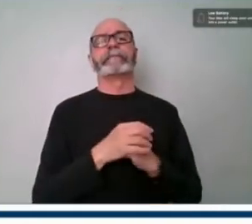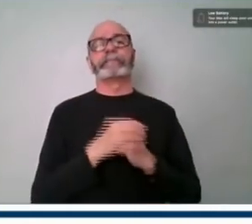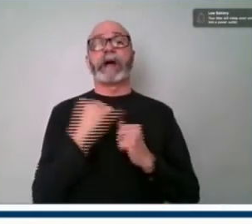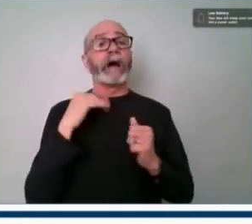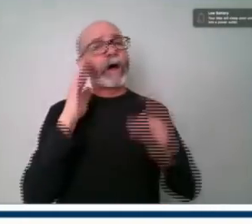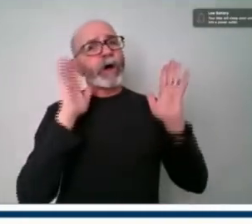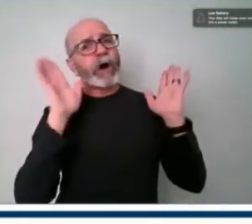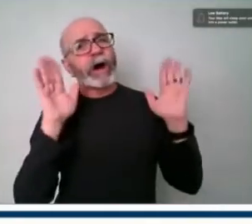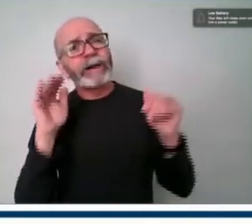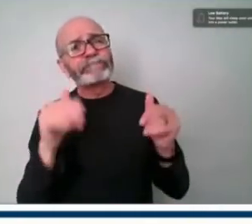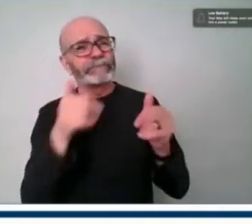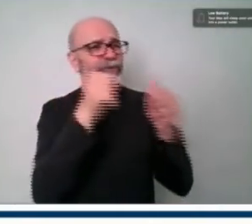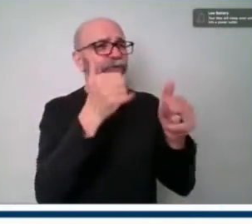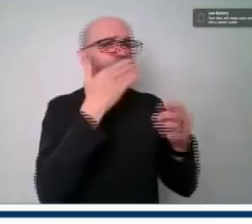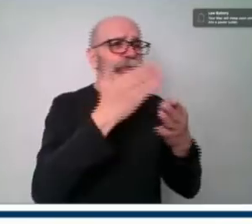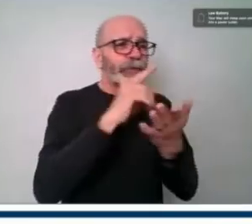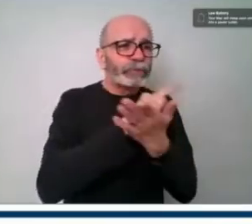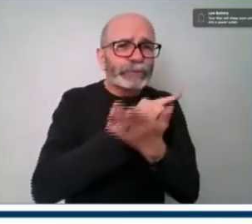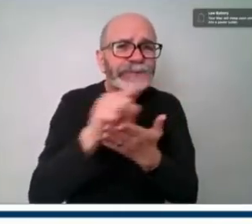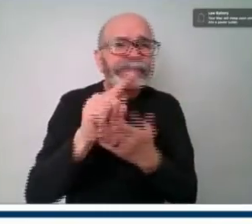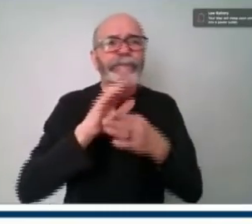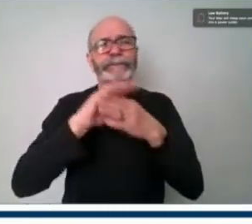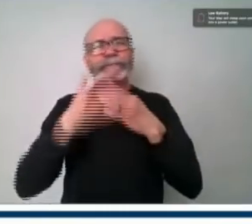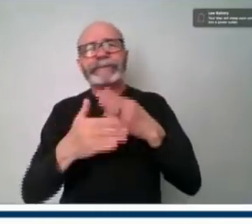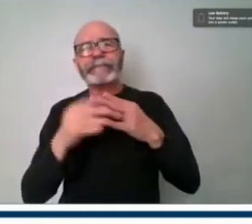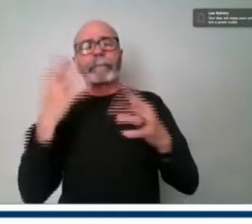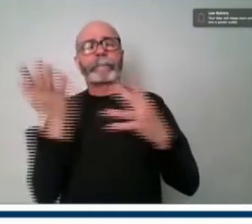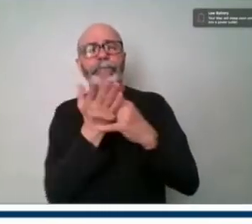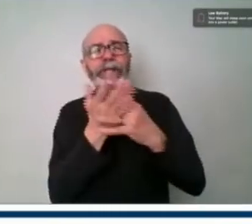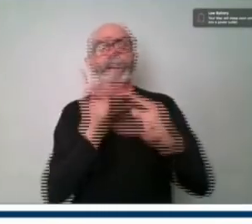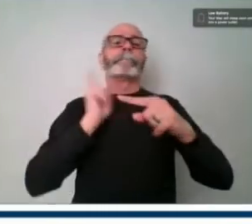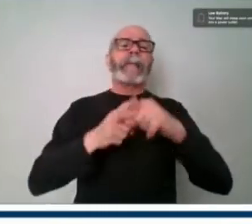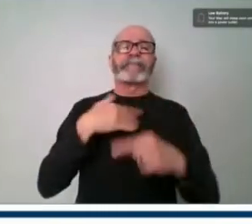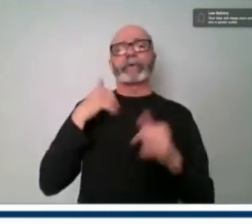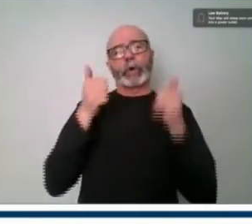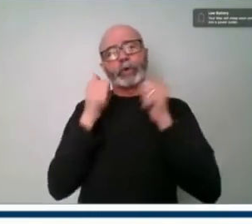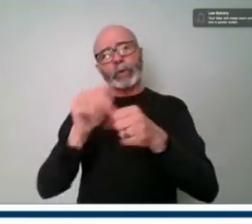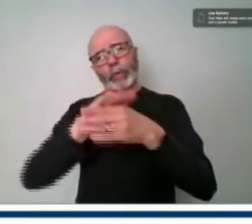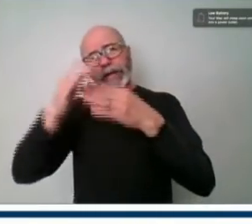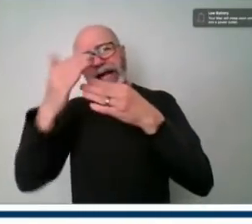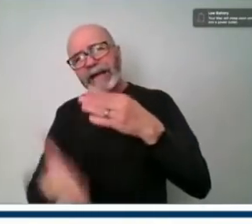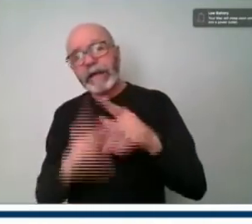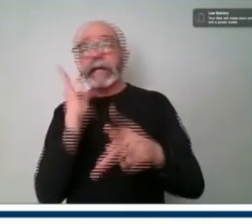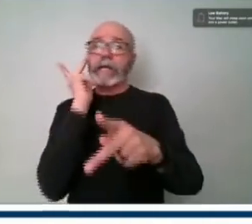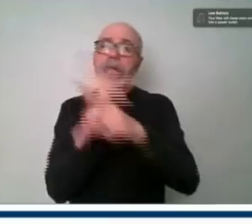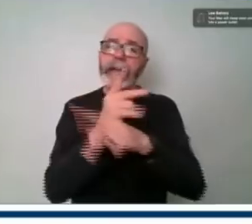week. Have a good weekend. Continue to wash your hands, wear a mask, and keep your distance. Thank you.